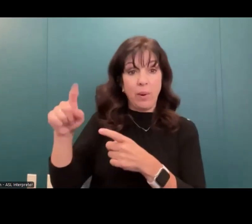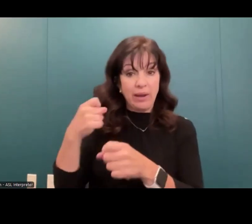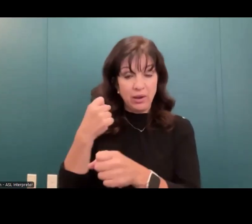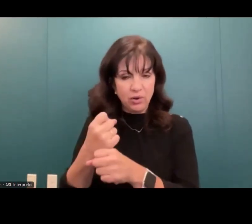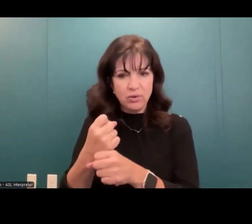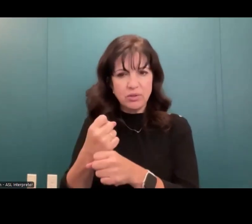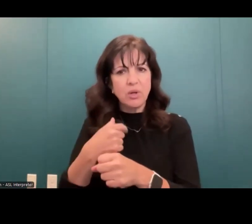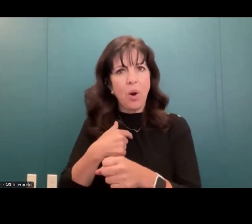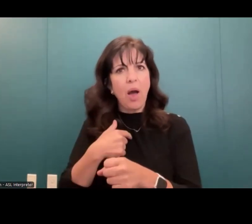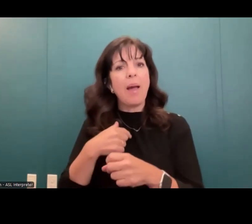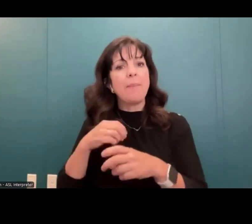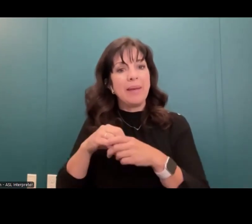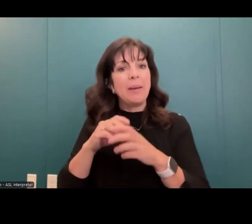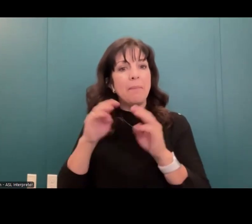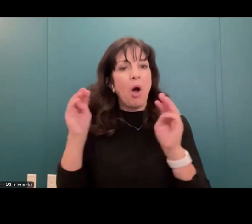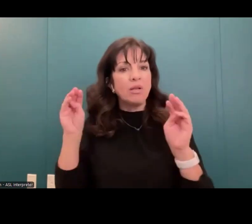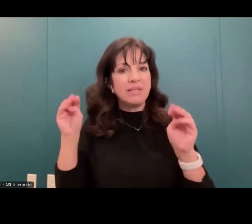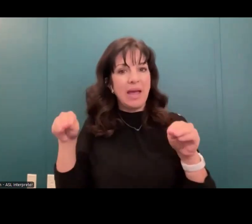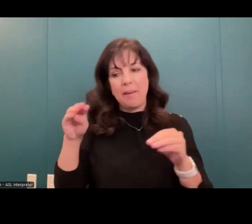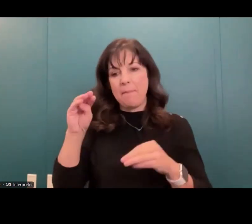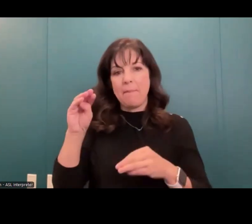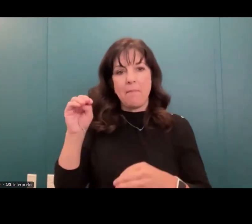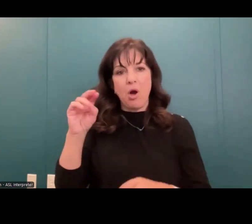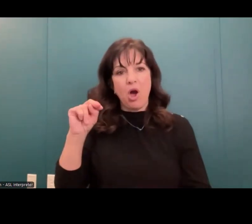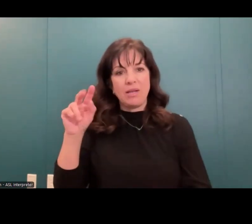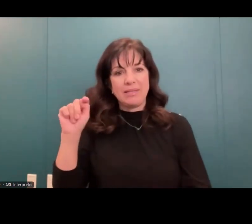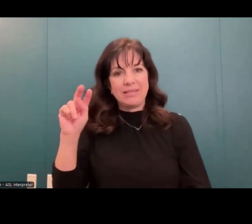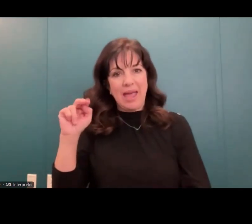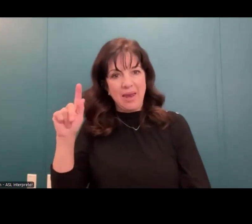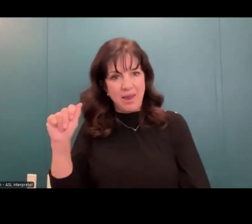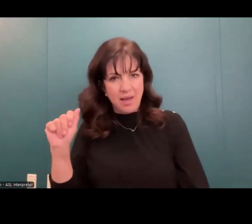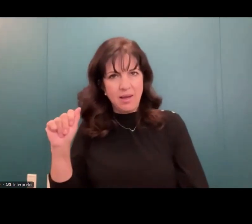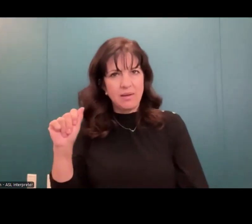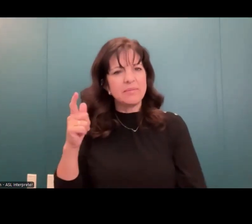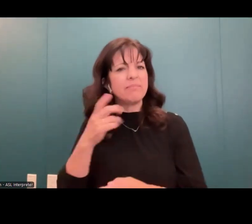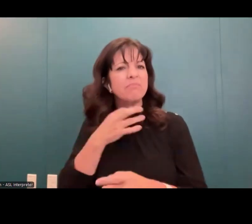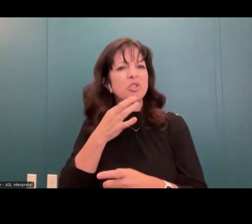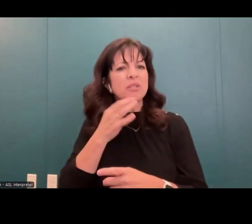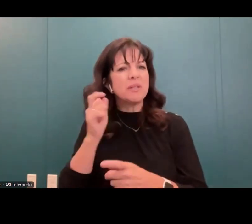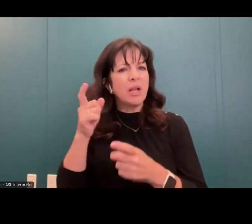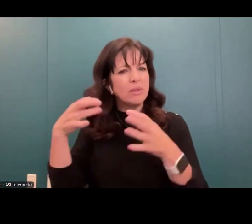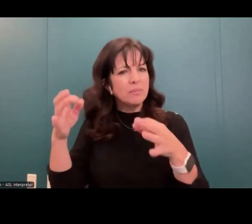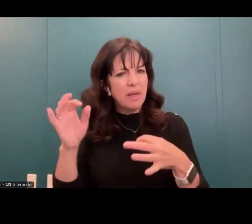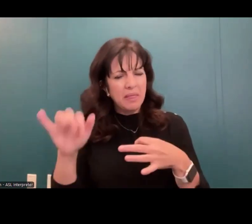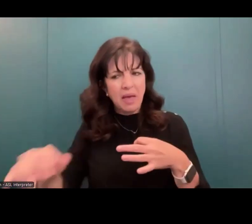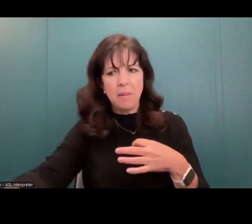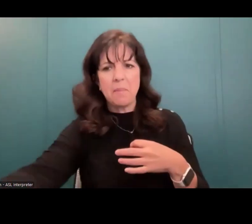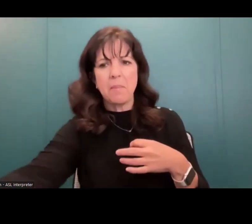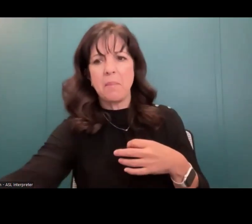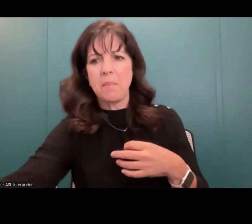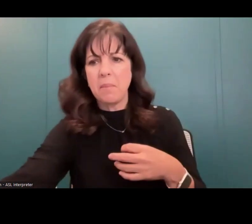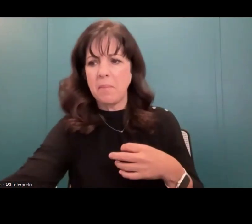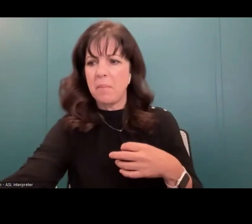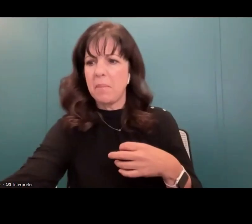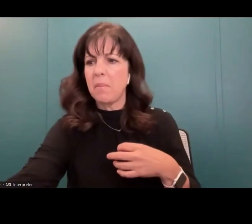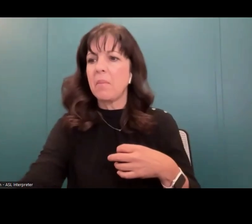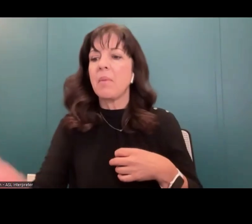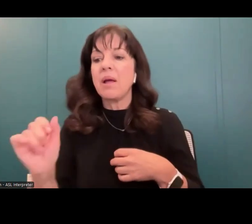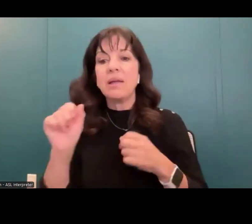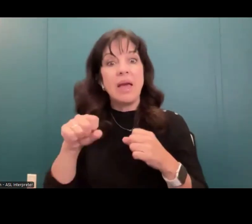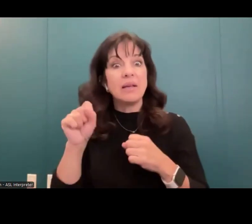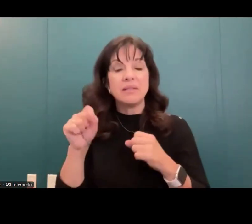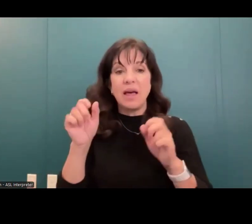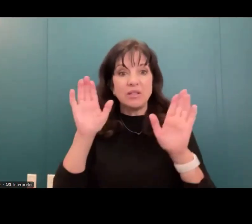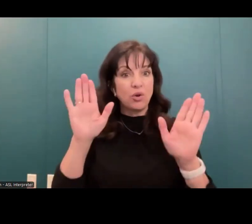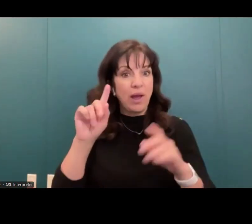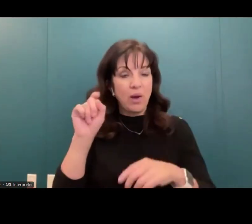so I'm in Montana. So I'm just curious, what is that? Can you explain that for me? Yeah, that's a great